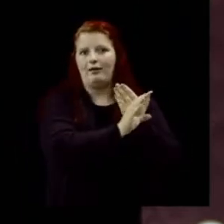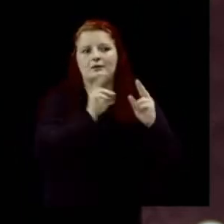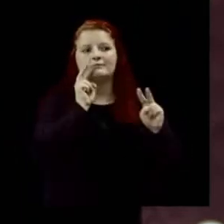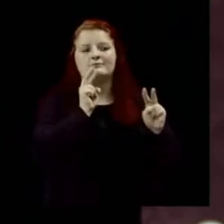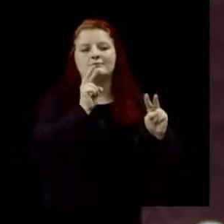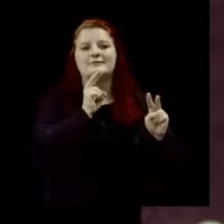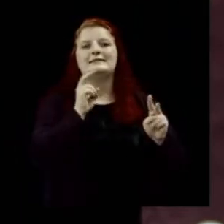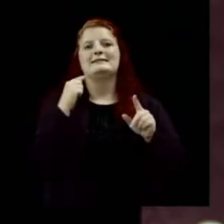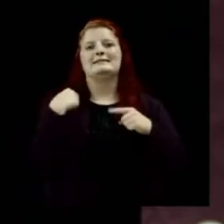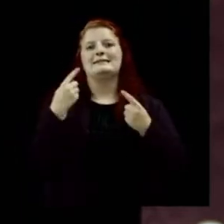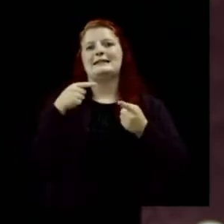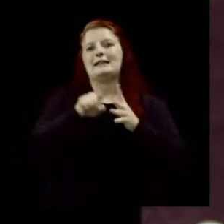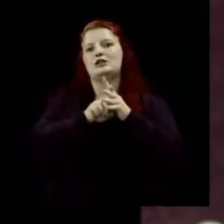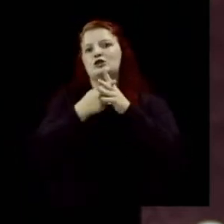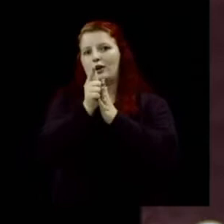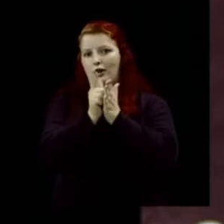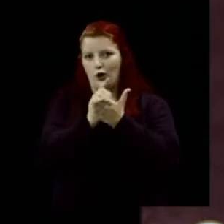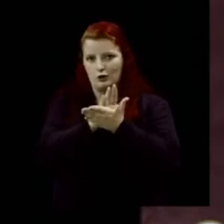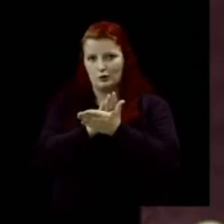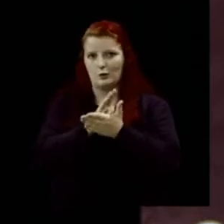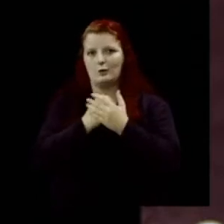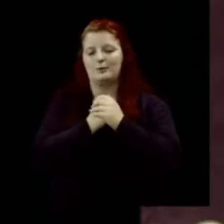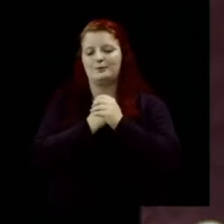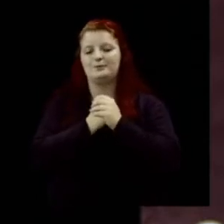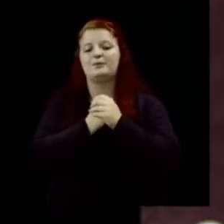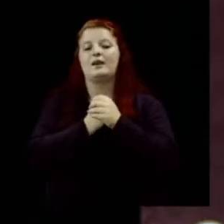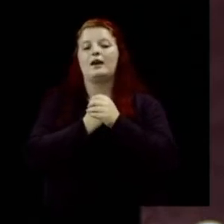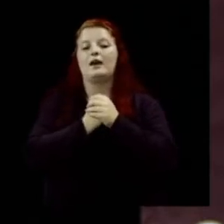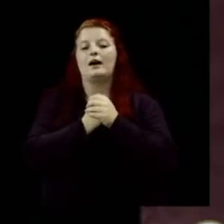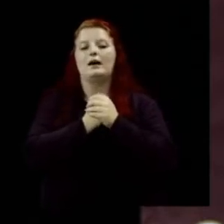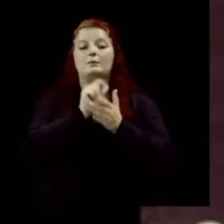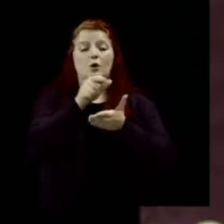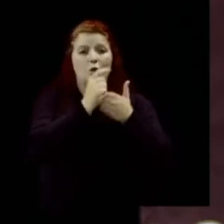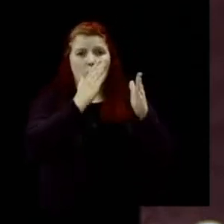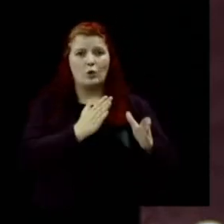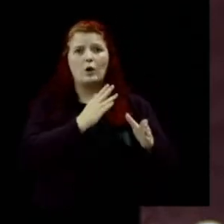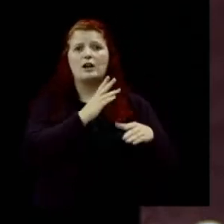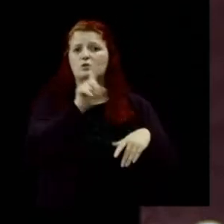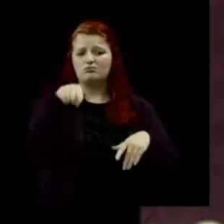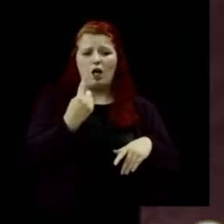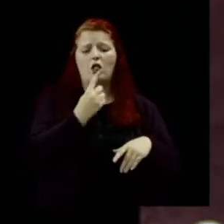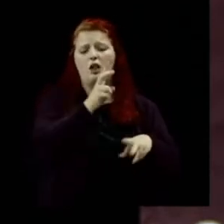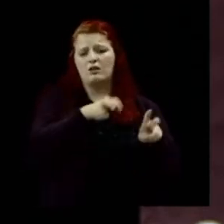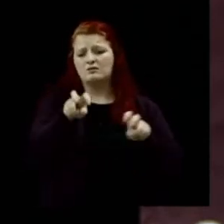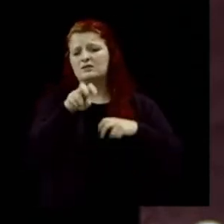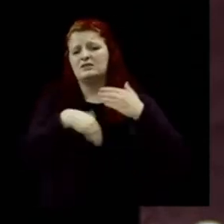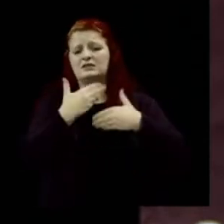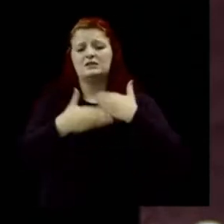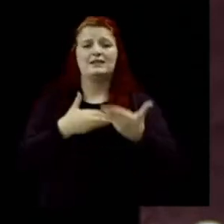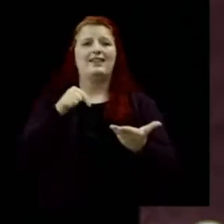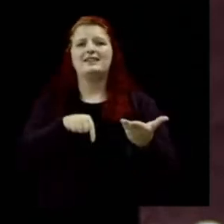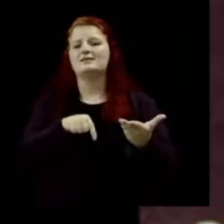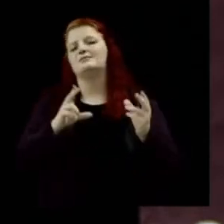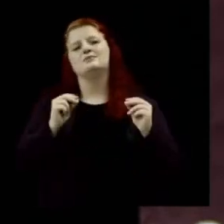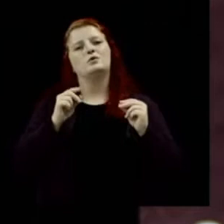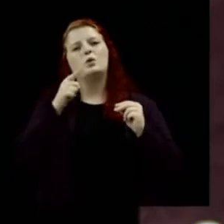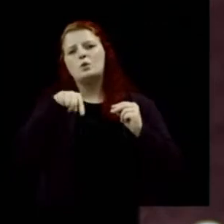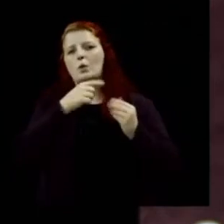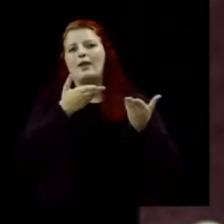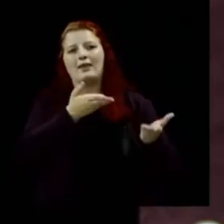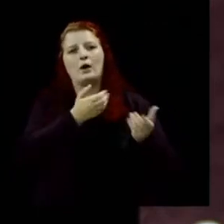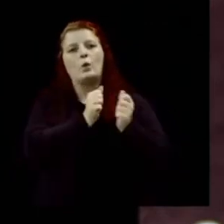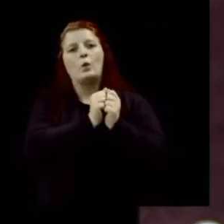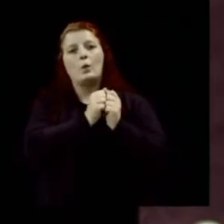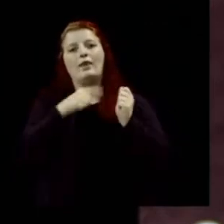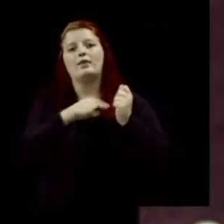school. The graduates did not take this journey alone. You were there with them as